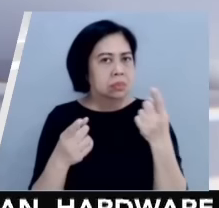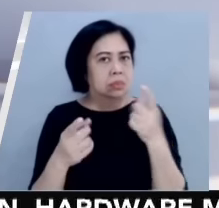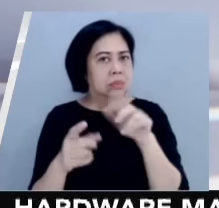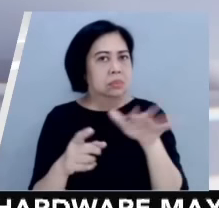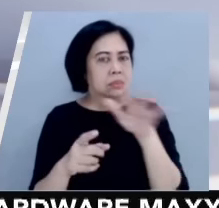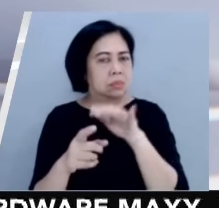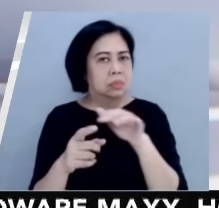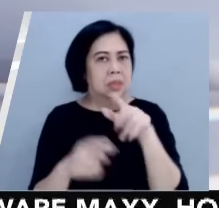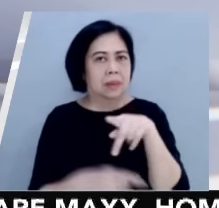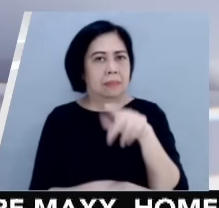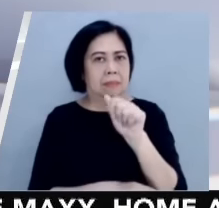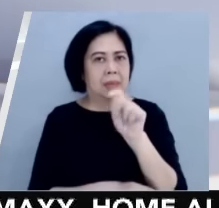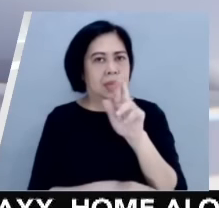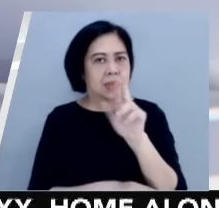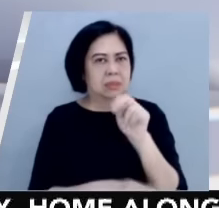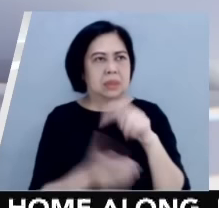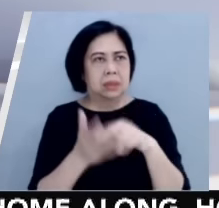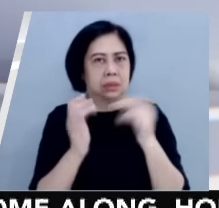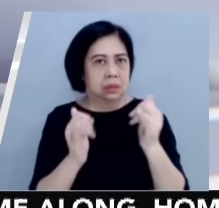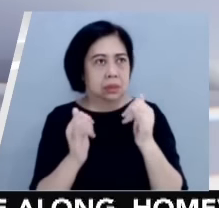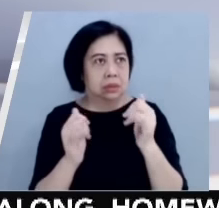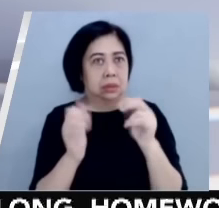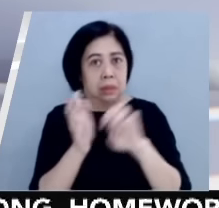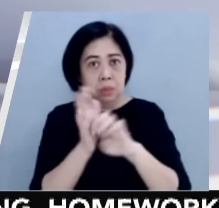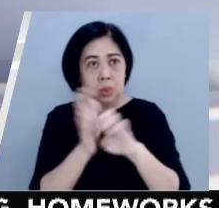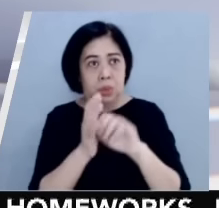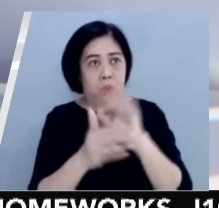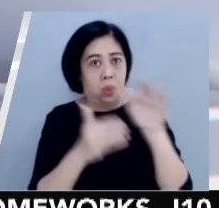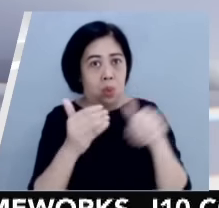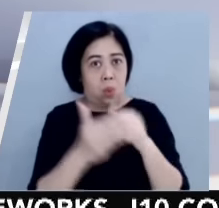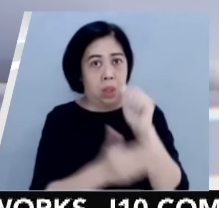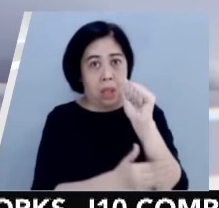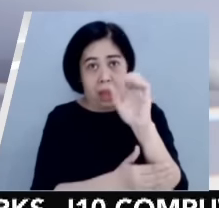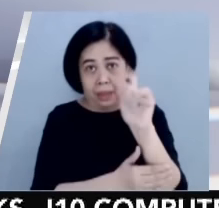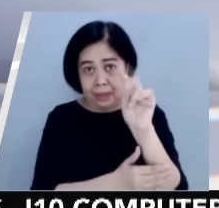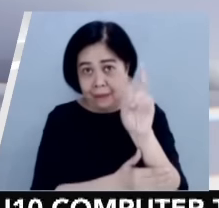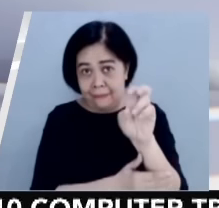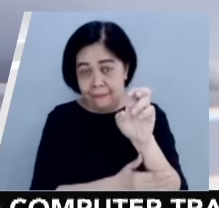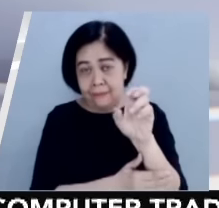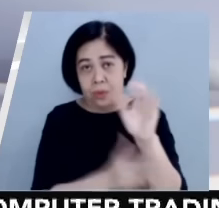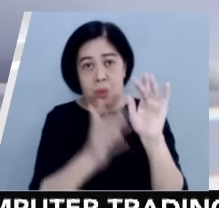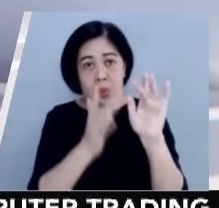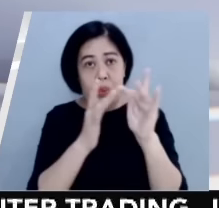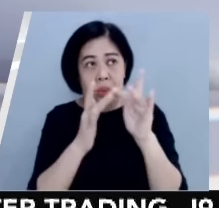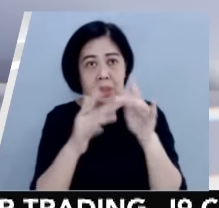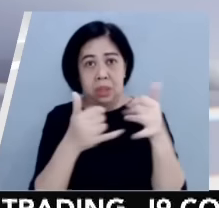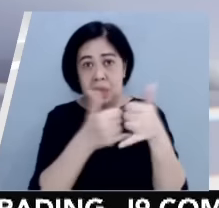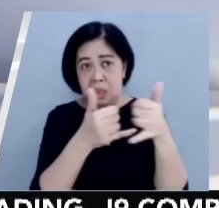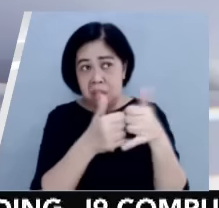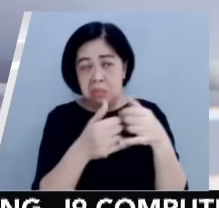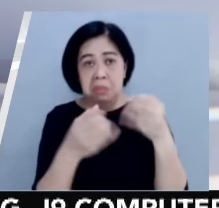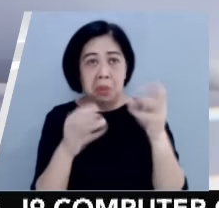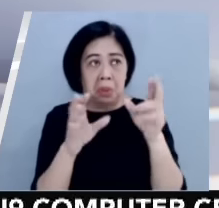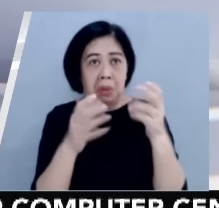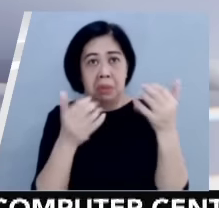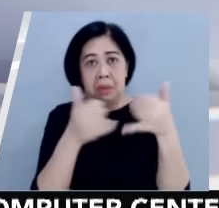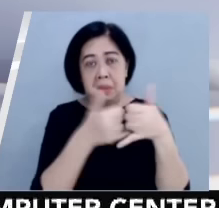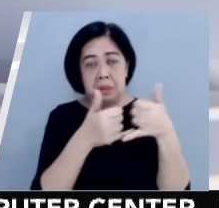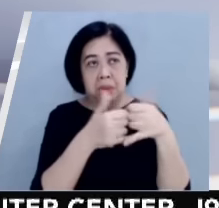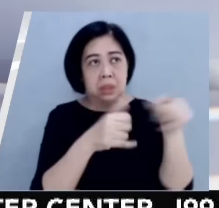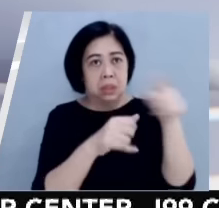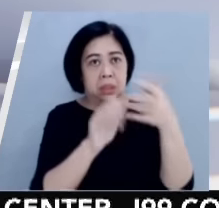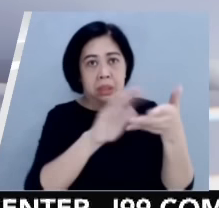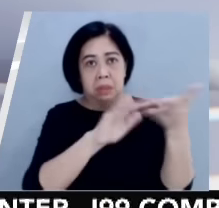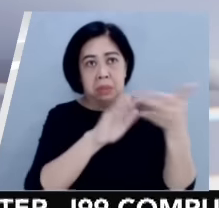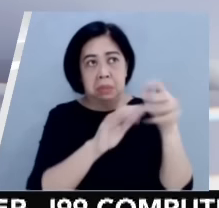For instance, are they all active in online gaming or online gambling sites? So could it possibly